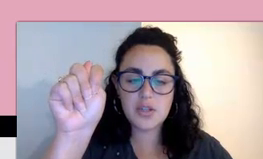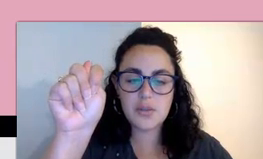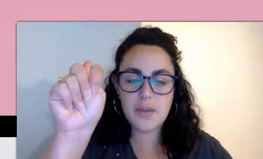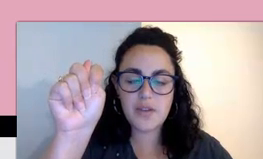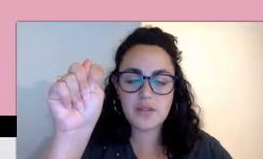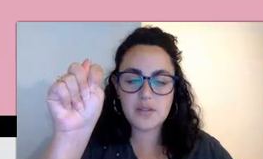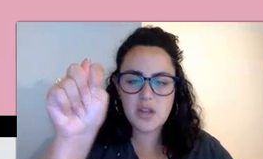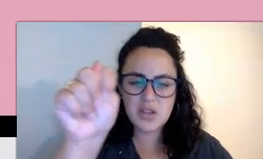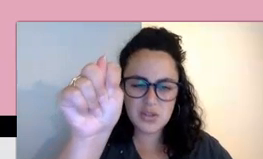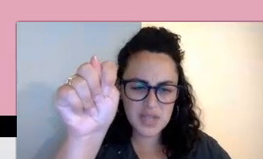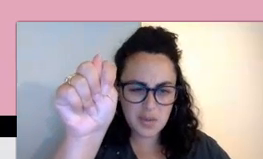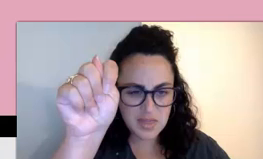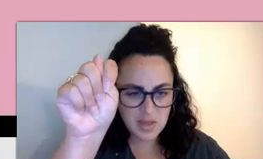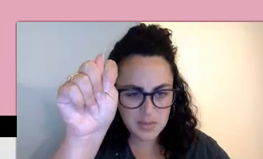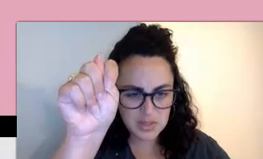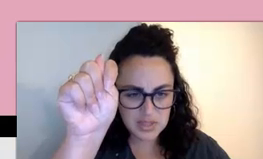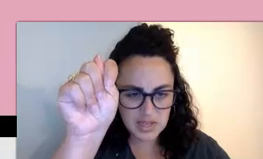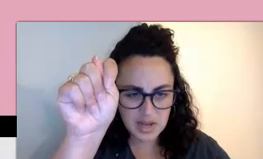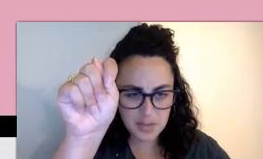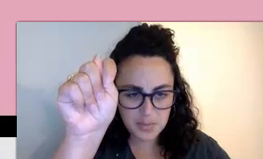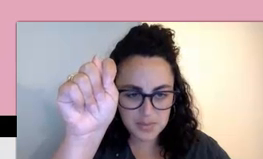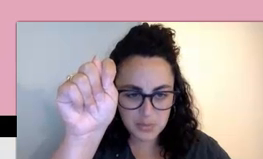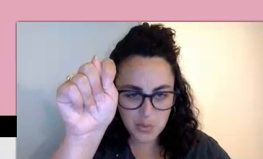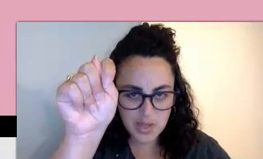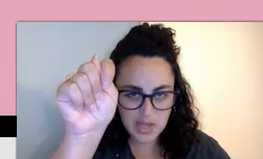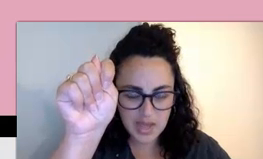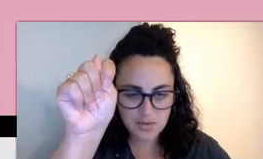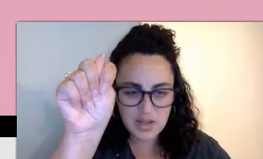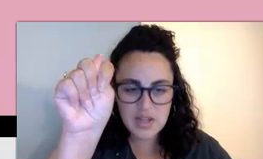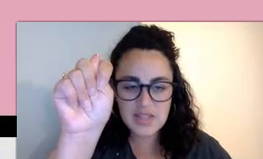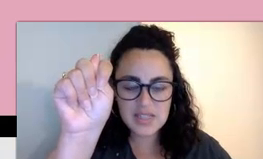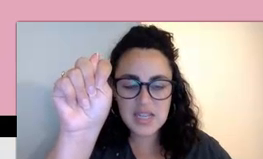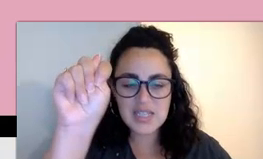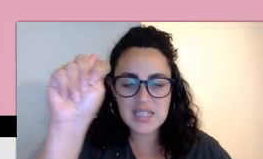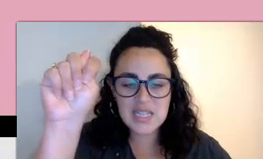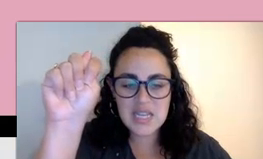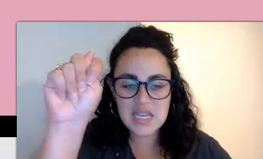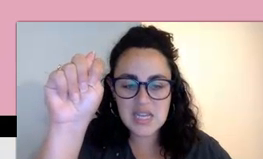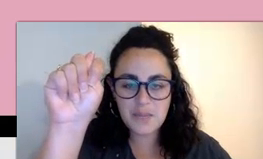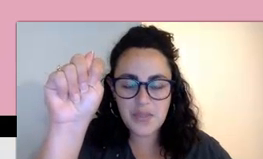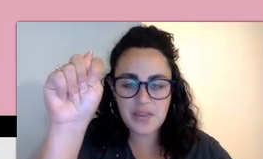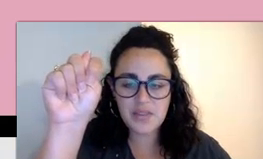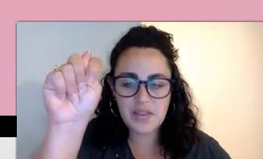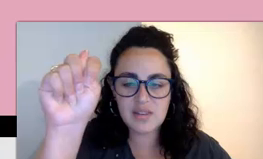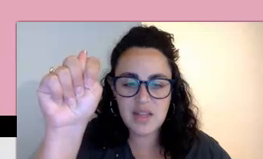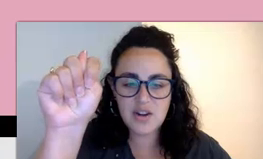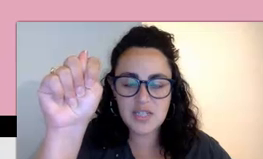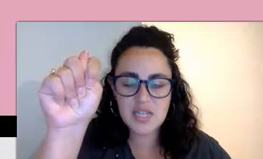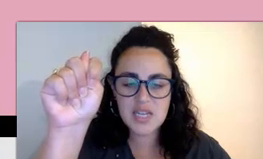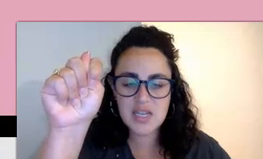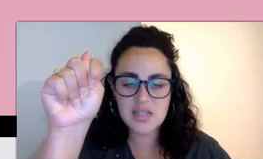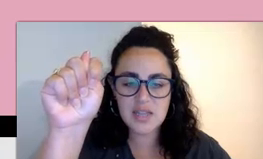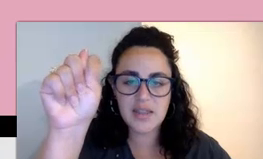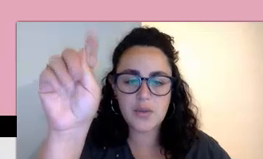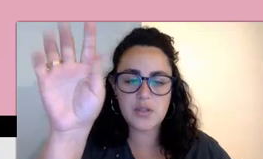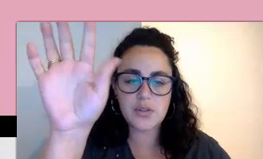then just close my fist. Do you see how my thumb is just sticking up, just wiggling out? This is a T. This is the letter